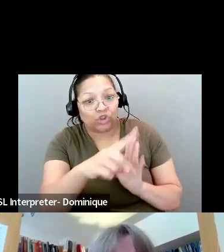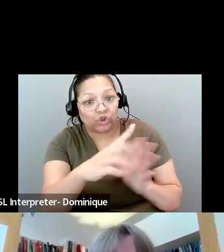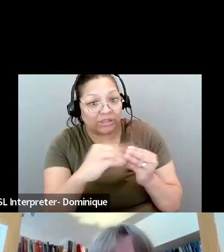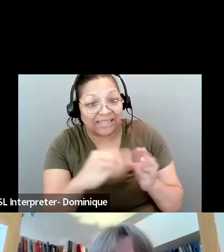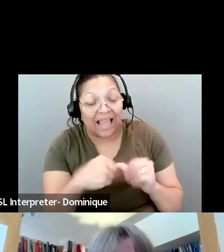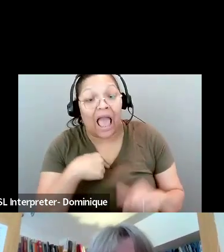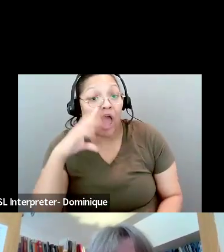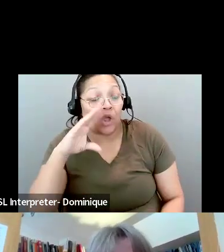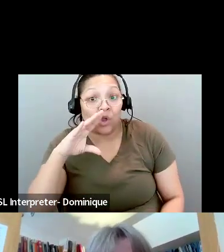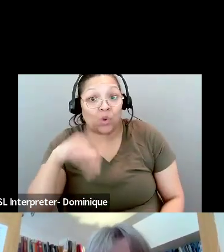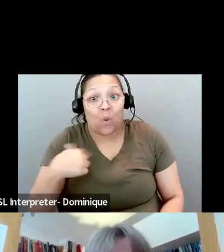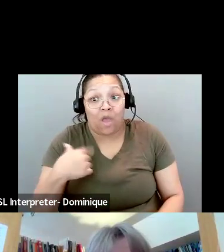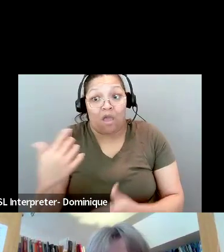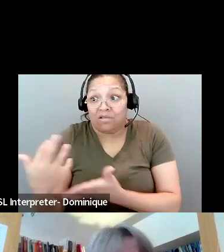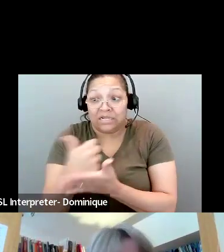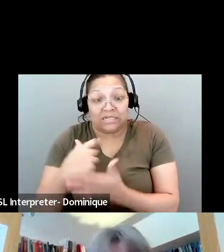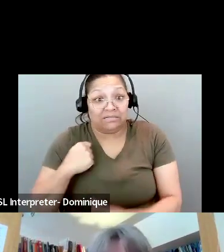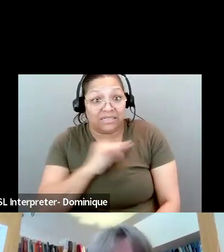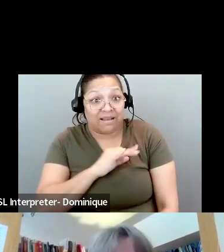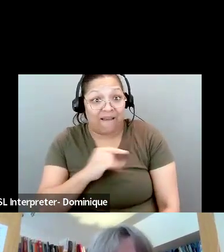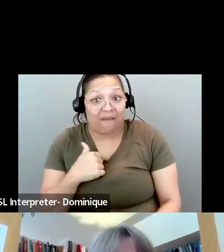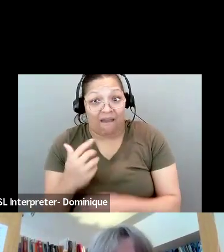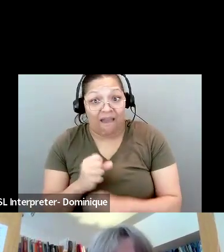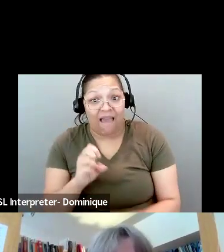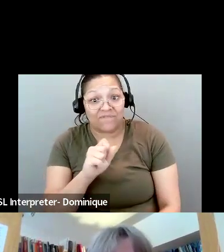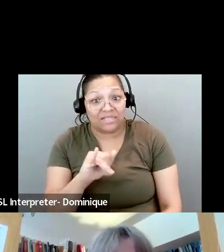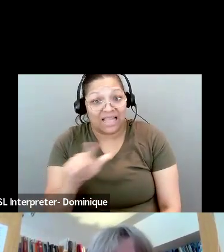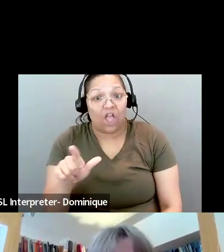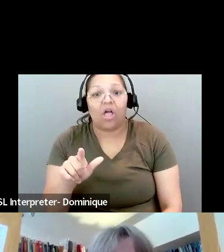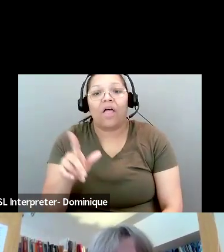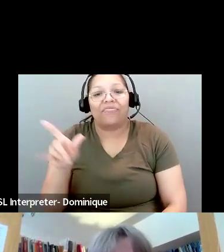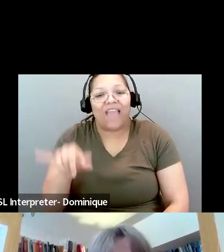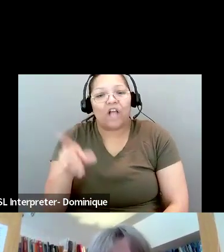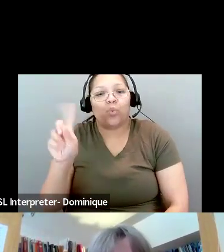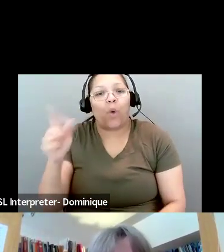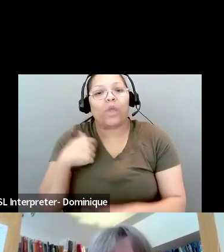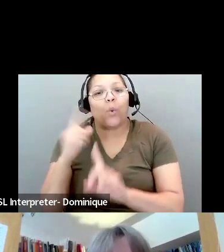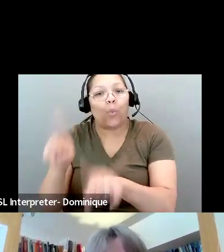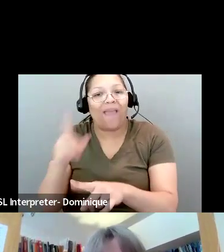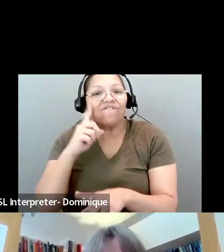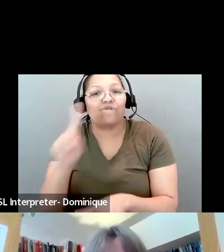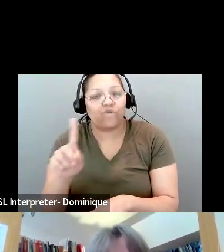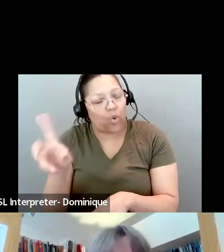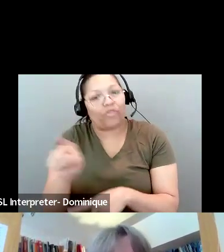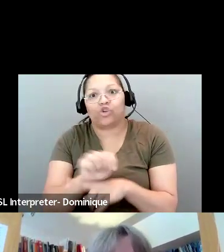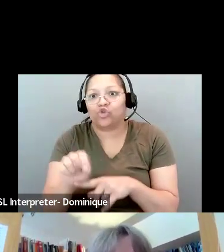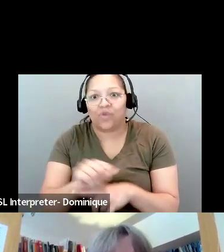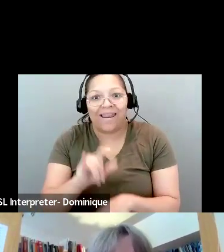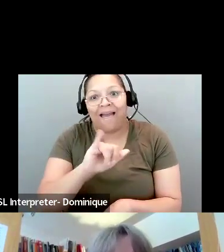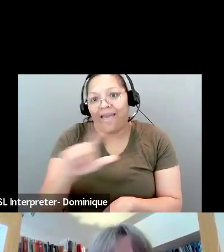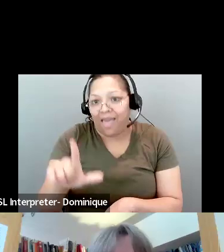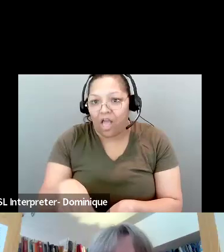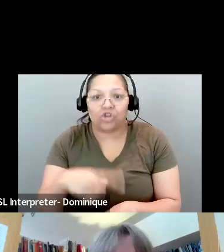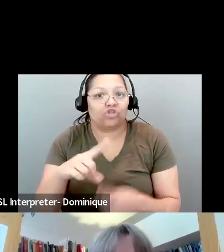new staff member I got when I was at a SIL, that's where we went for our initial training on everything from the IL philosophy to the 5